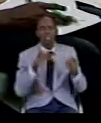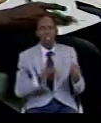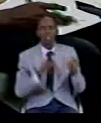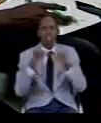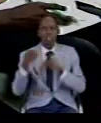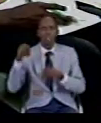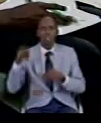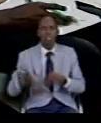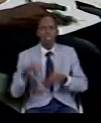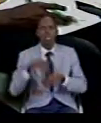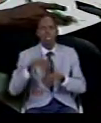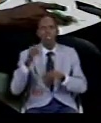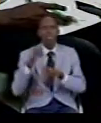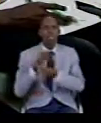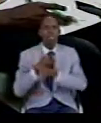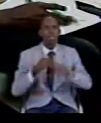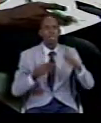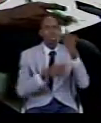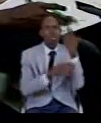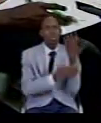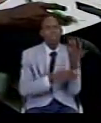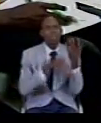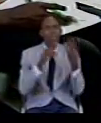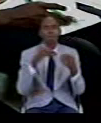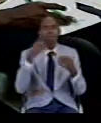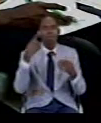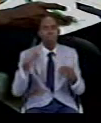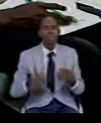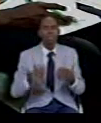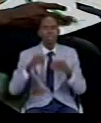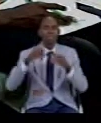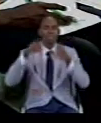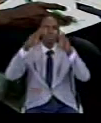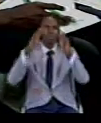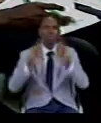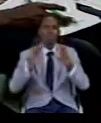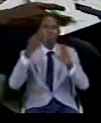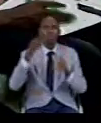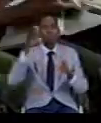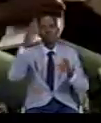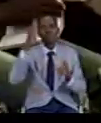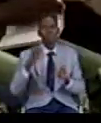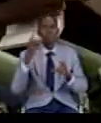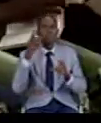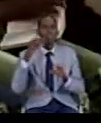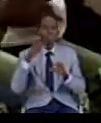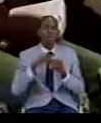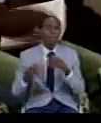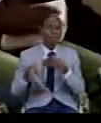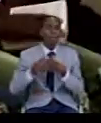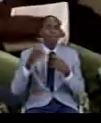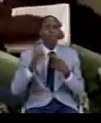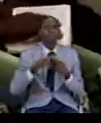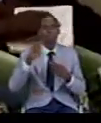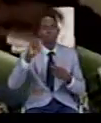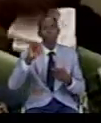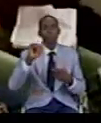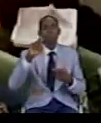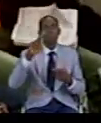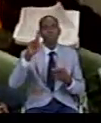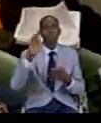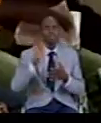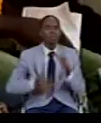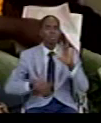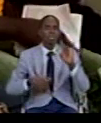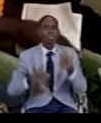the right hand of the throne of God. Let's come back to Mark chapter 8.